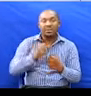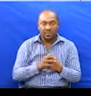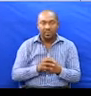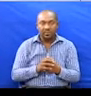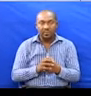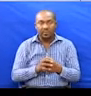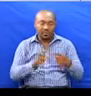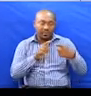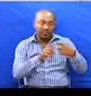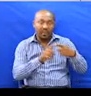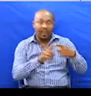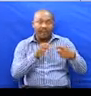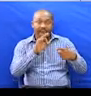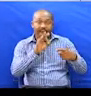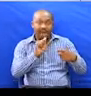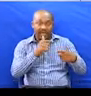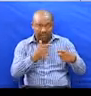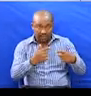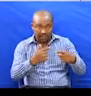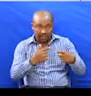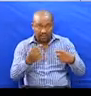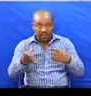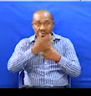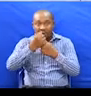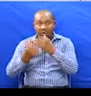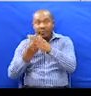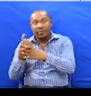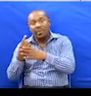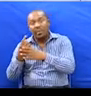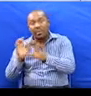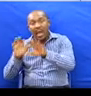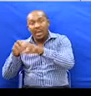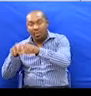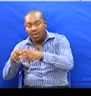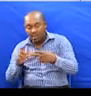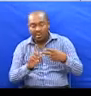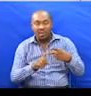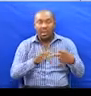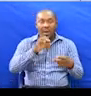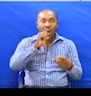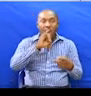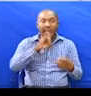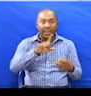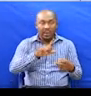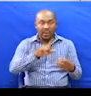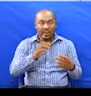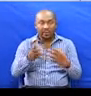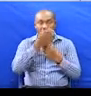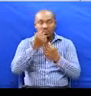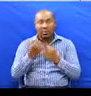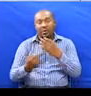Fat comes from animals, while oil comes from what? Plant. And these, they are solid at room temperature, and these, they